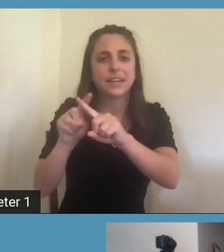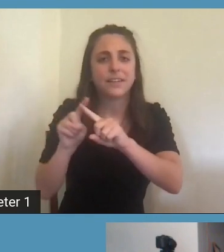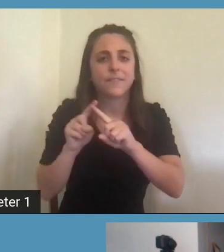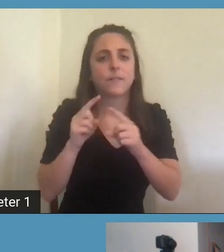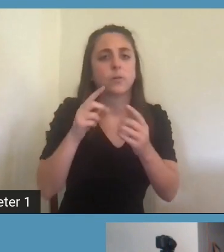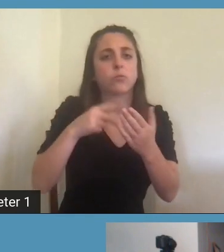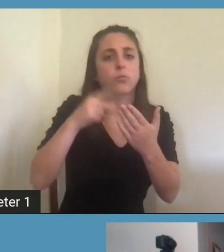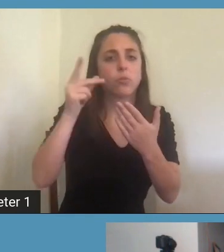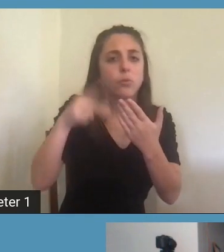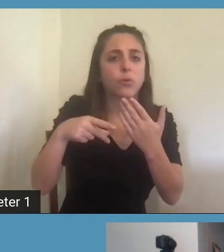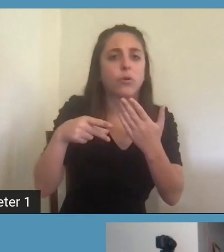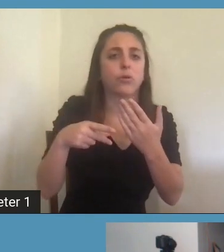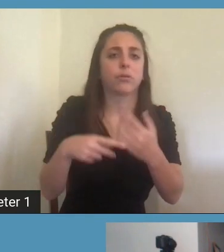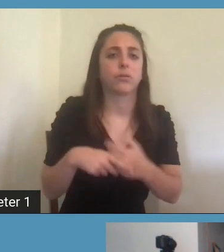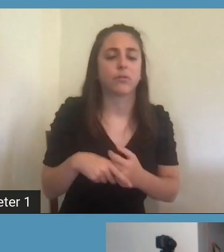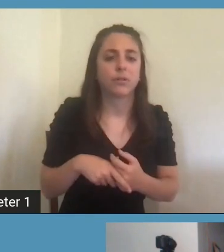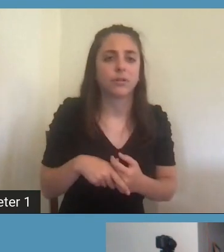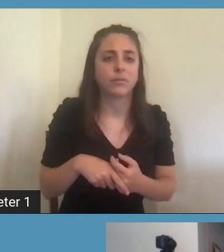run,